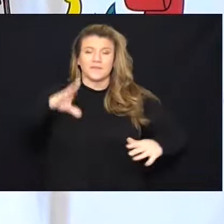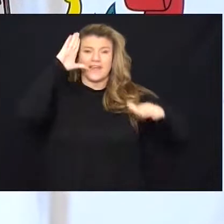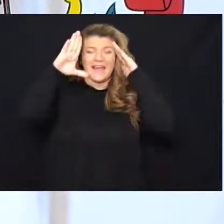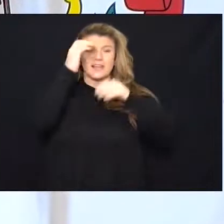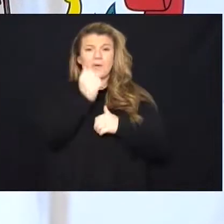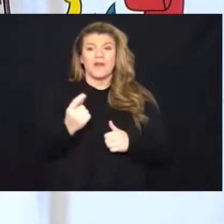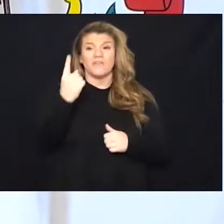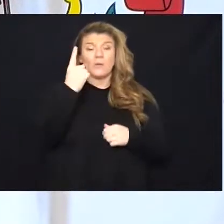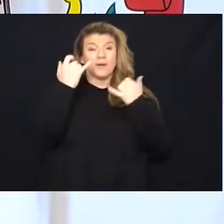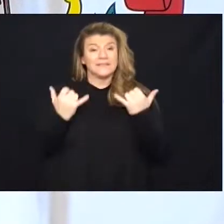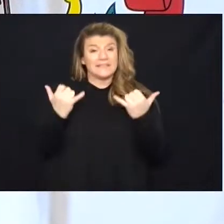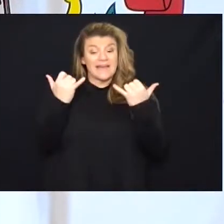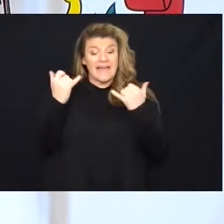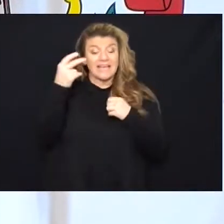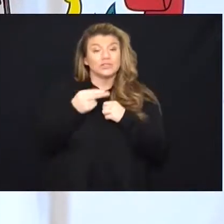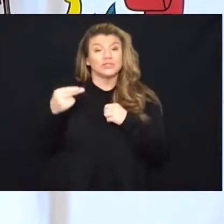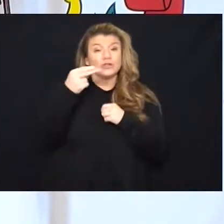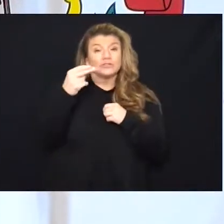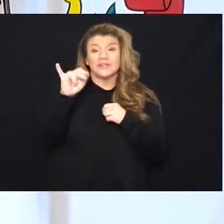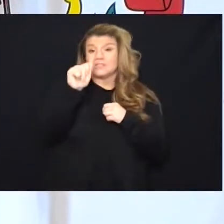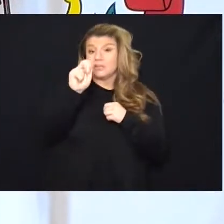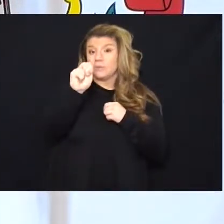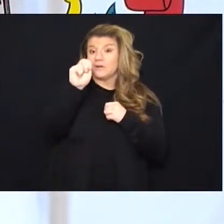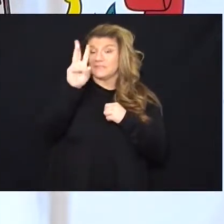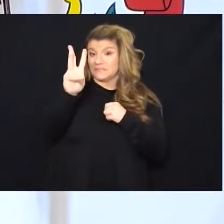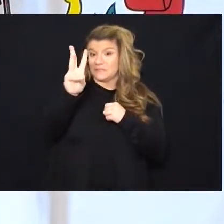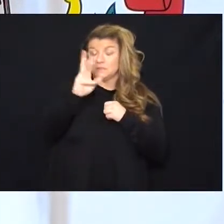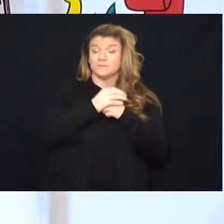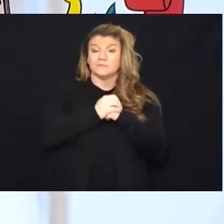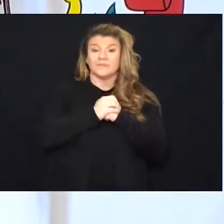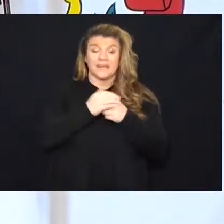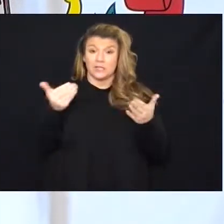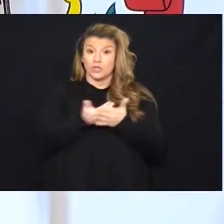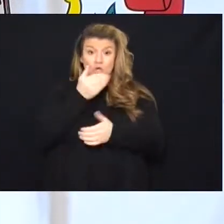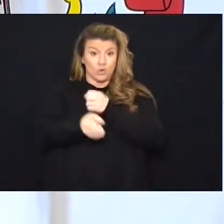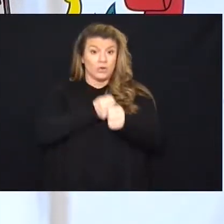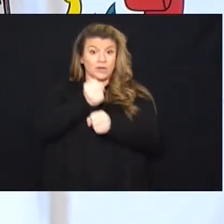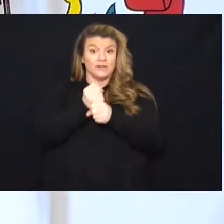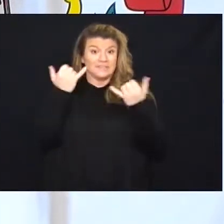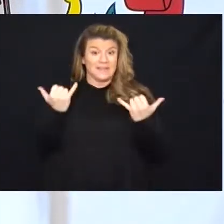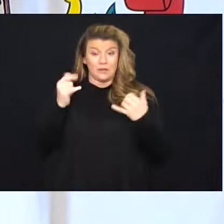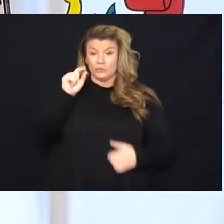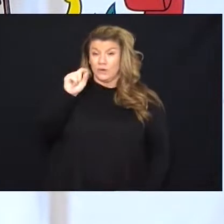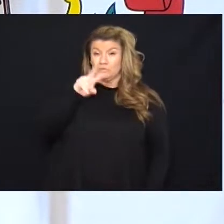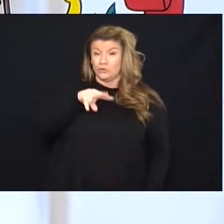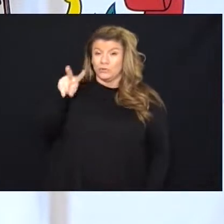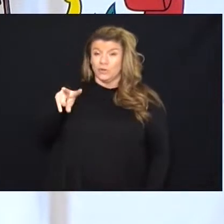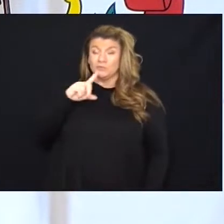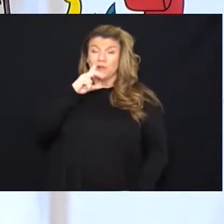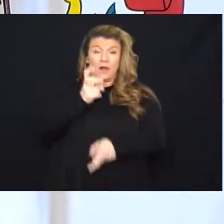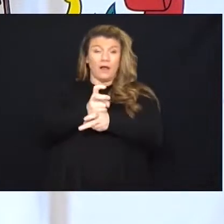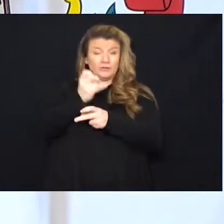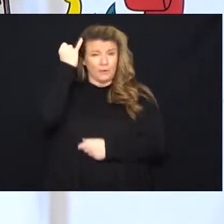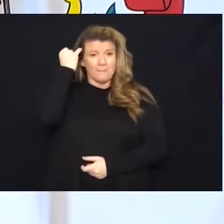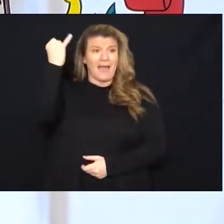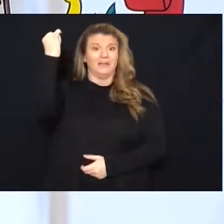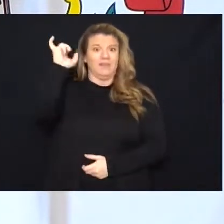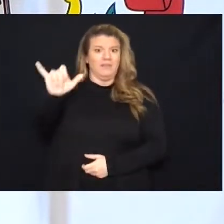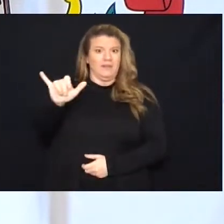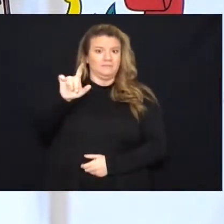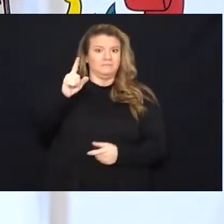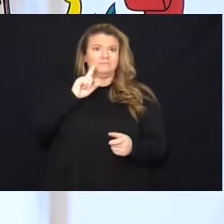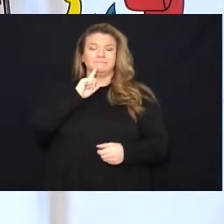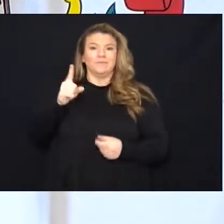Hello everyone, it's Thursday, January 6th. The new year, 2022. It's hard to imagine it, really.